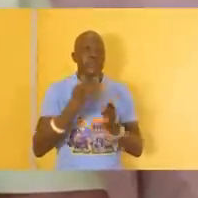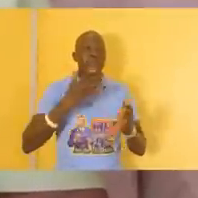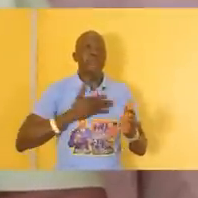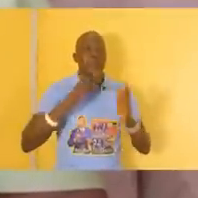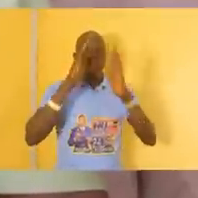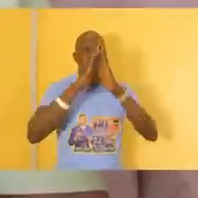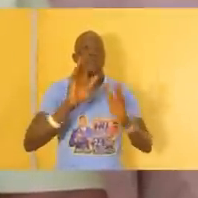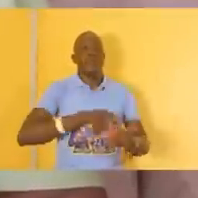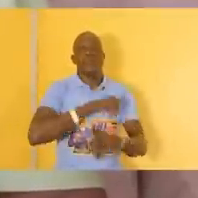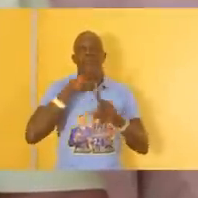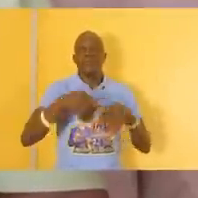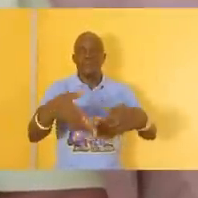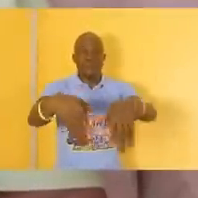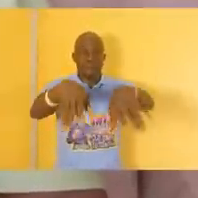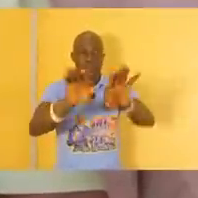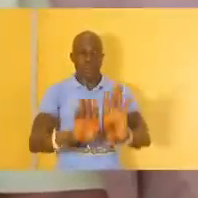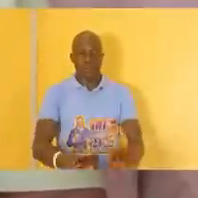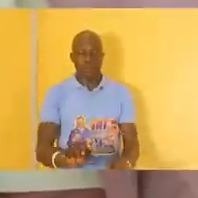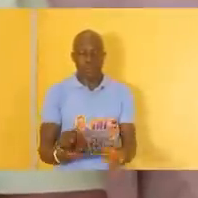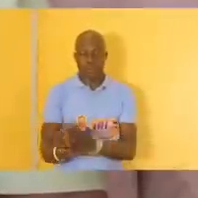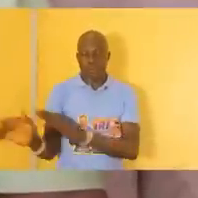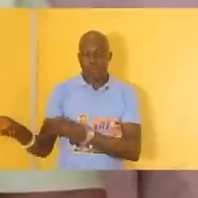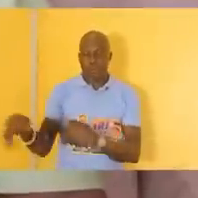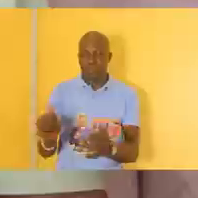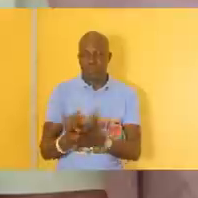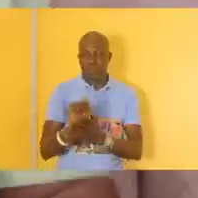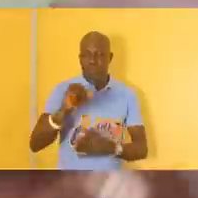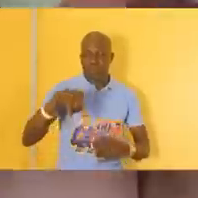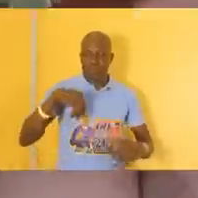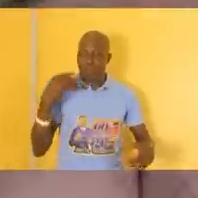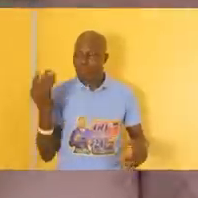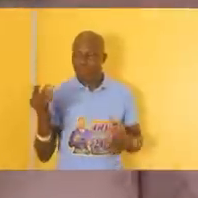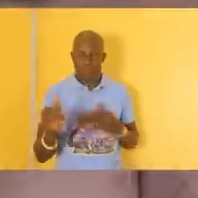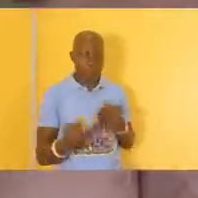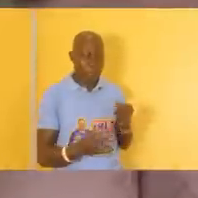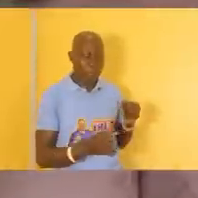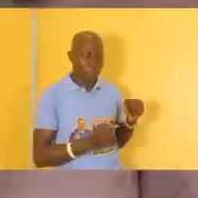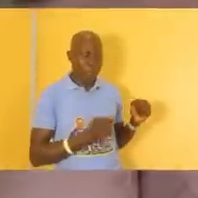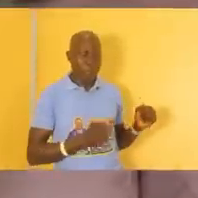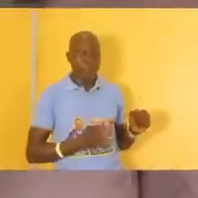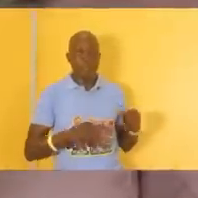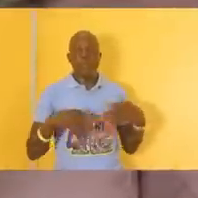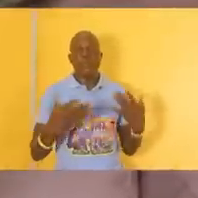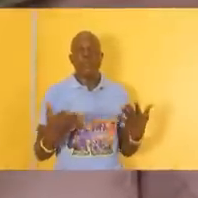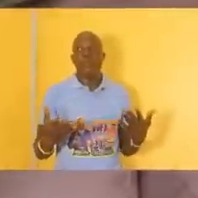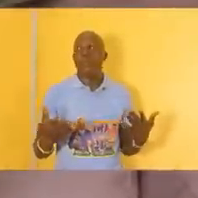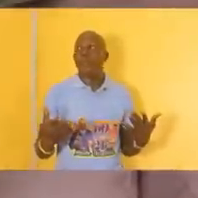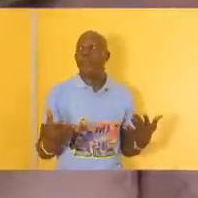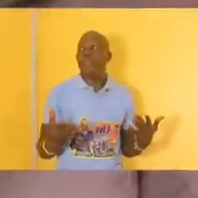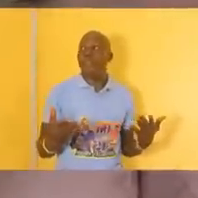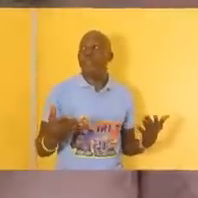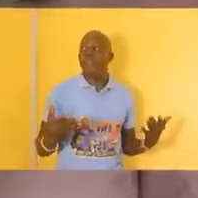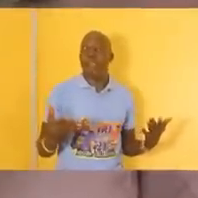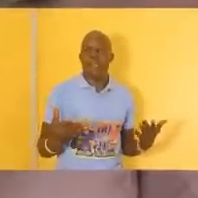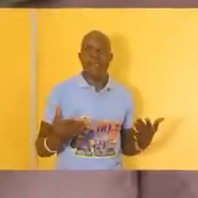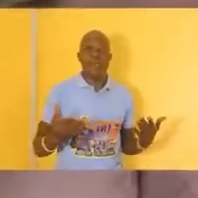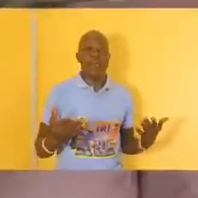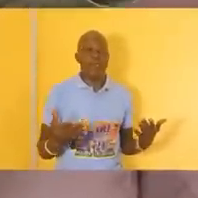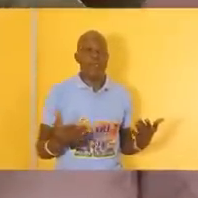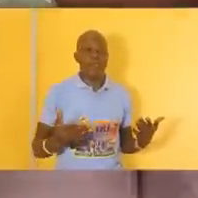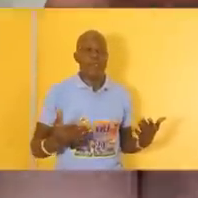ti baku. Eku iboko ni ibi ayo